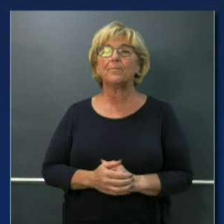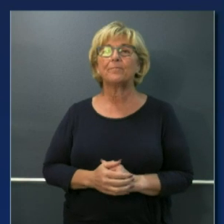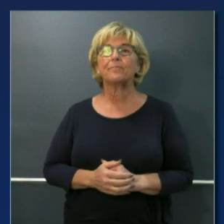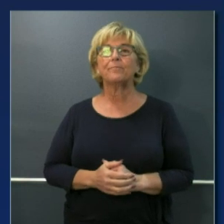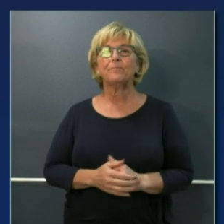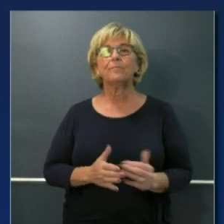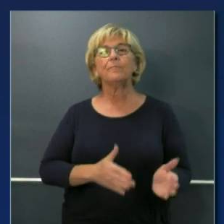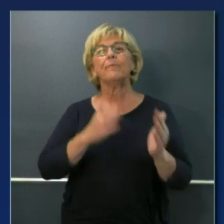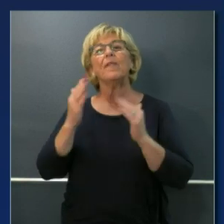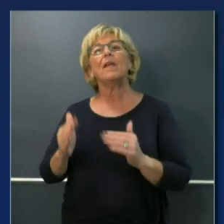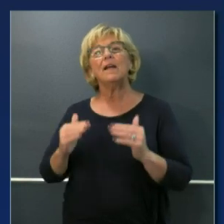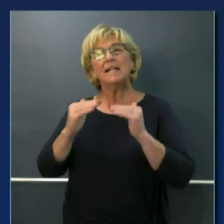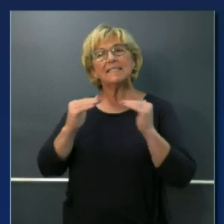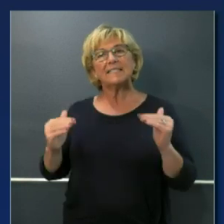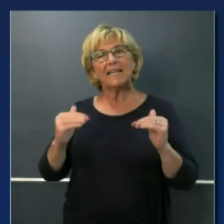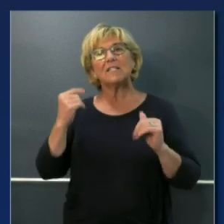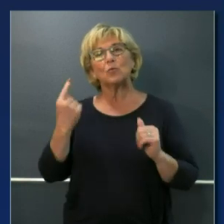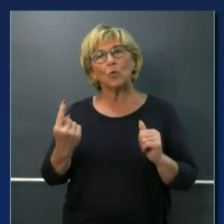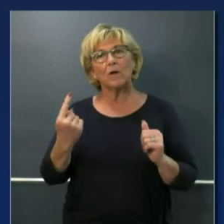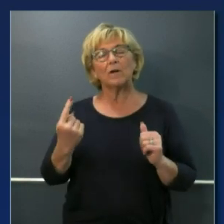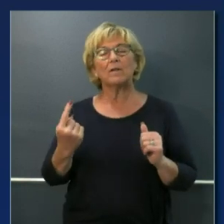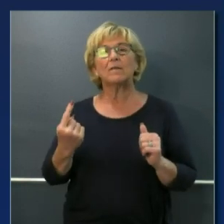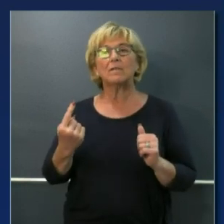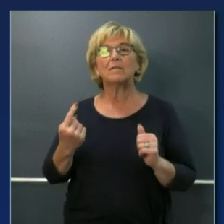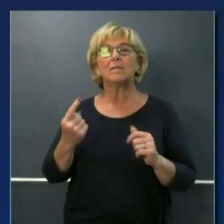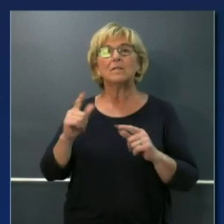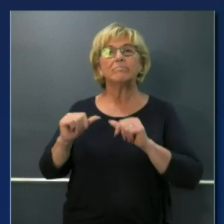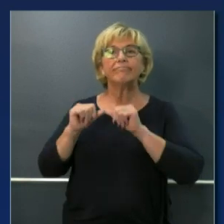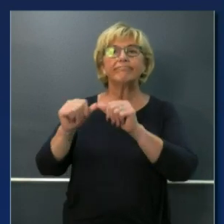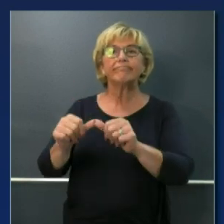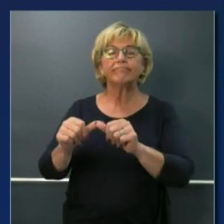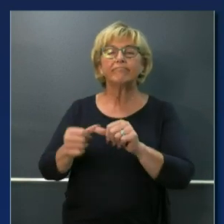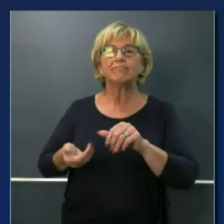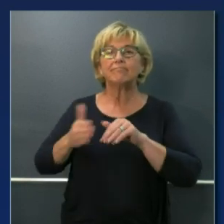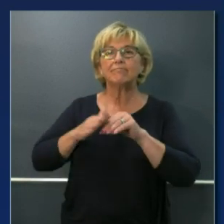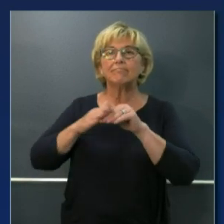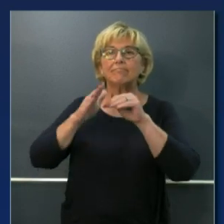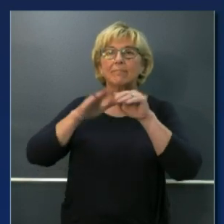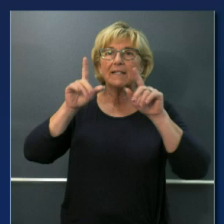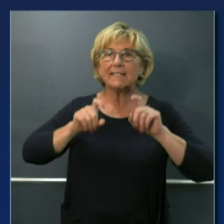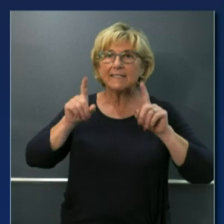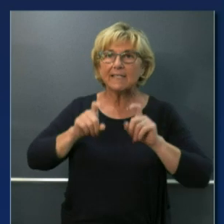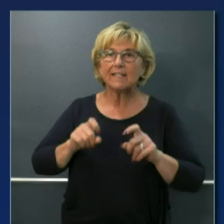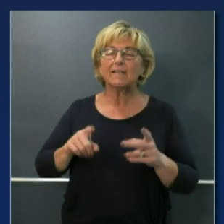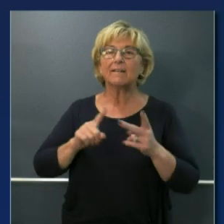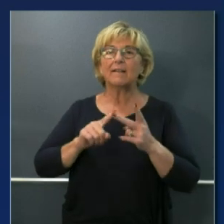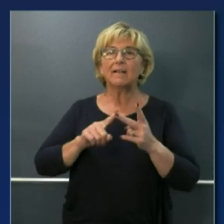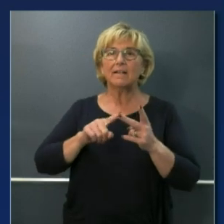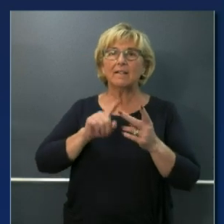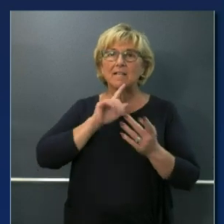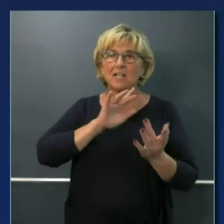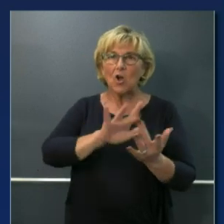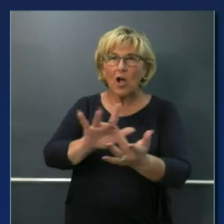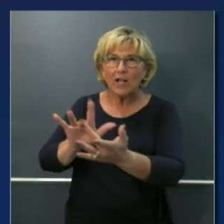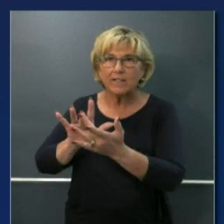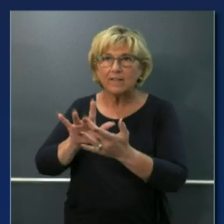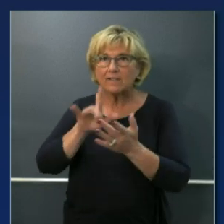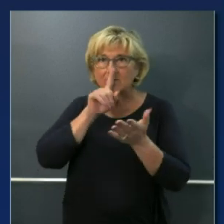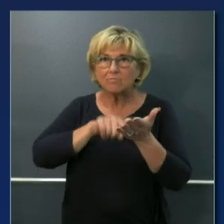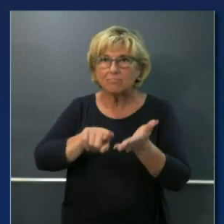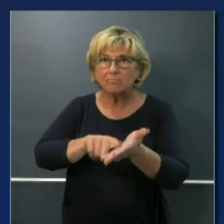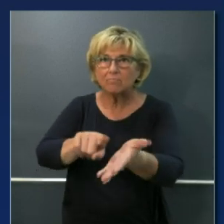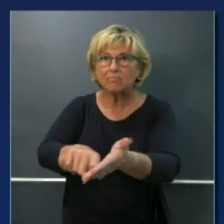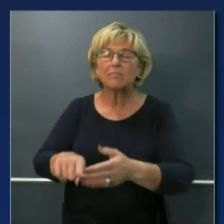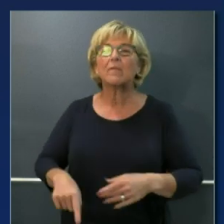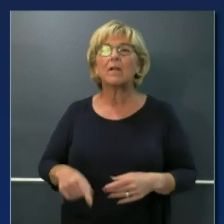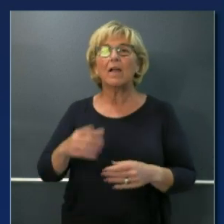we are right now. The things that we're going to be actively doing is continuing to build out our testing, contact tracing. We're going to be building up our